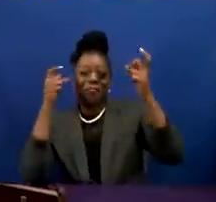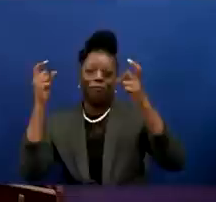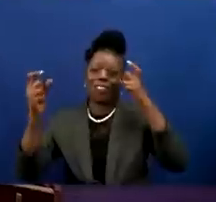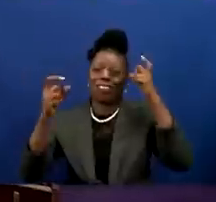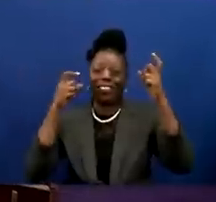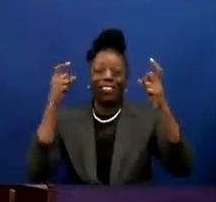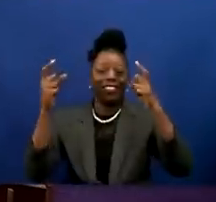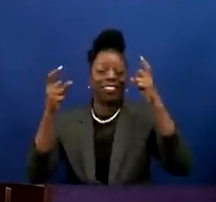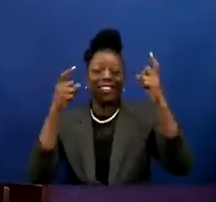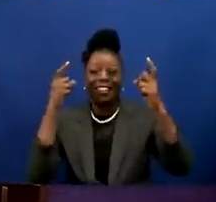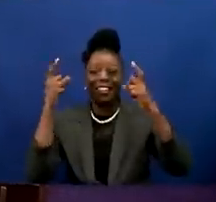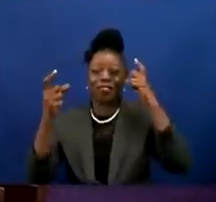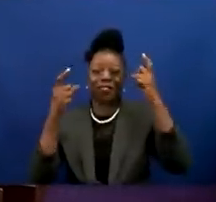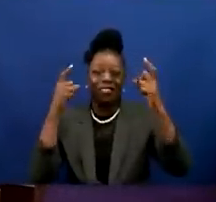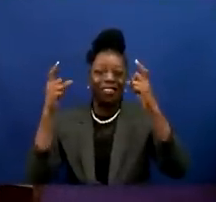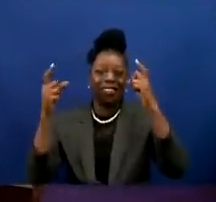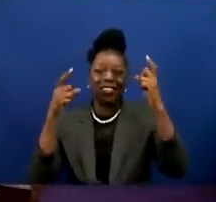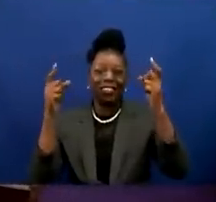celebrate.